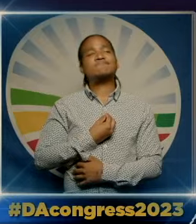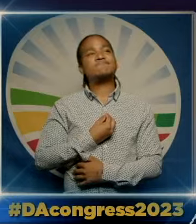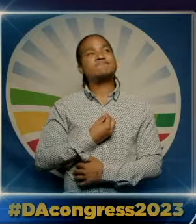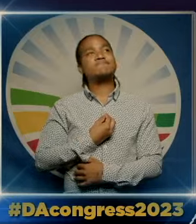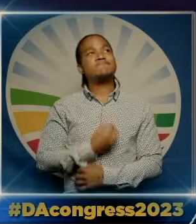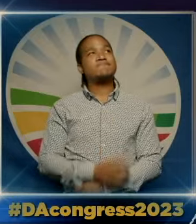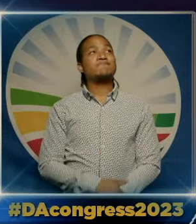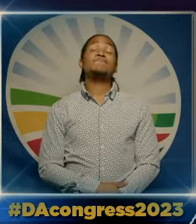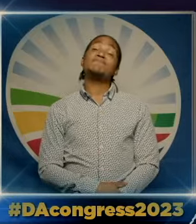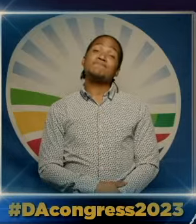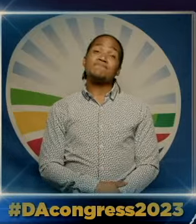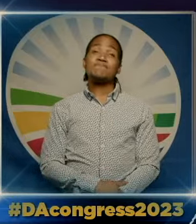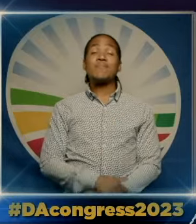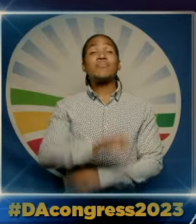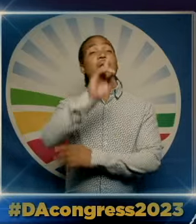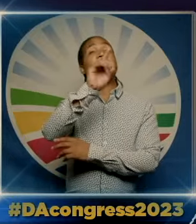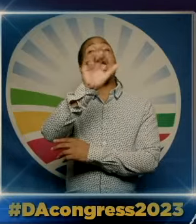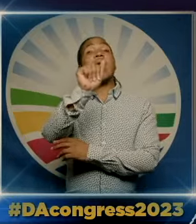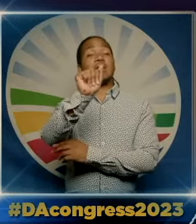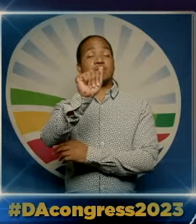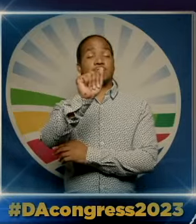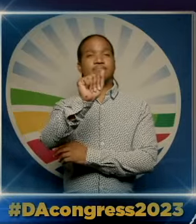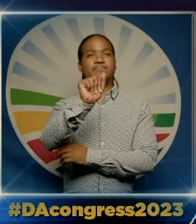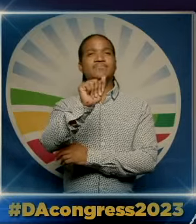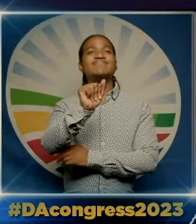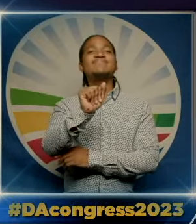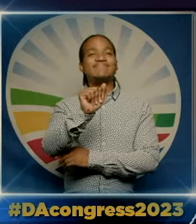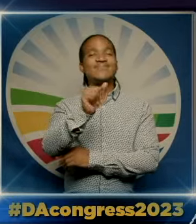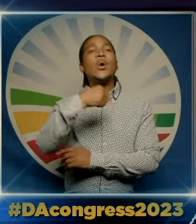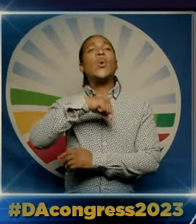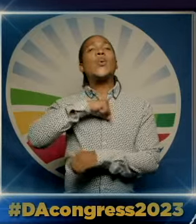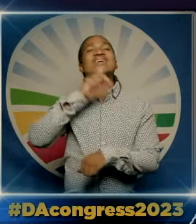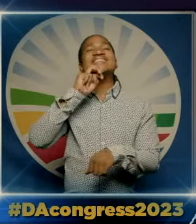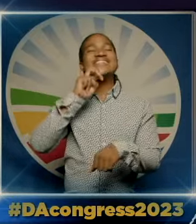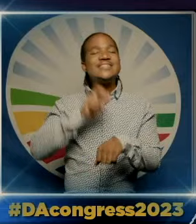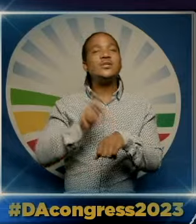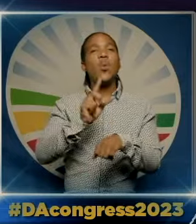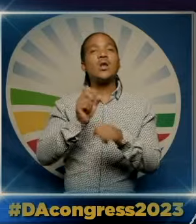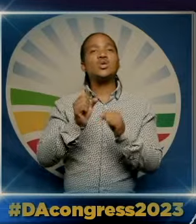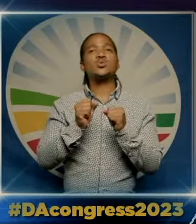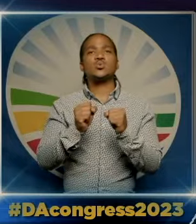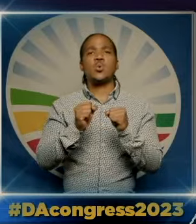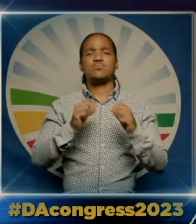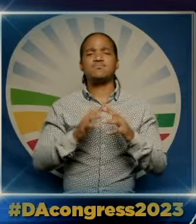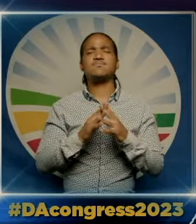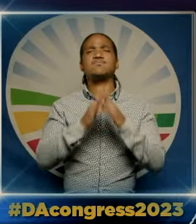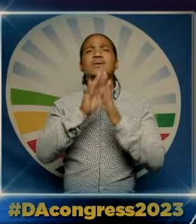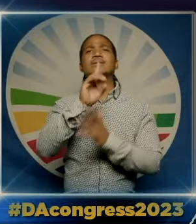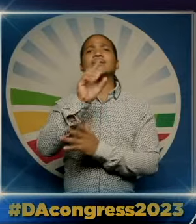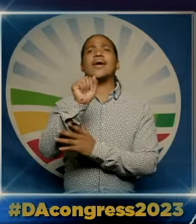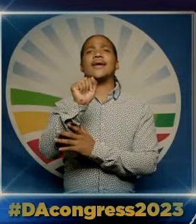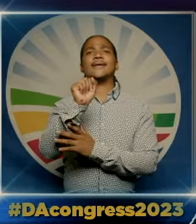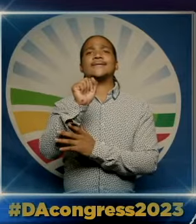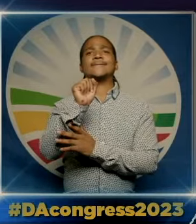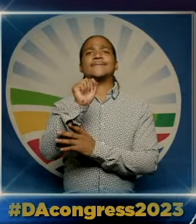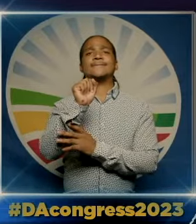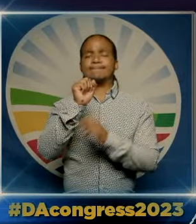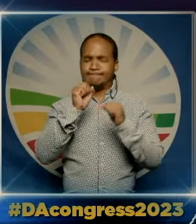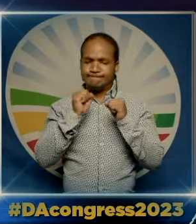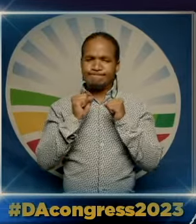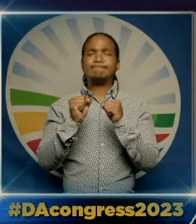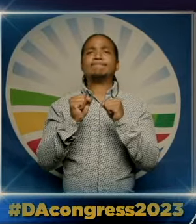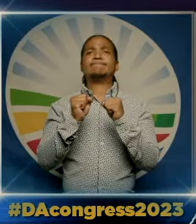But Democrats, this is why we need a strong DA. This is why we need a united DA. This is